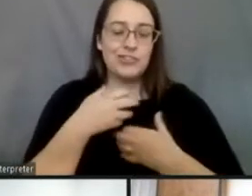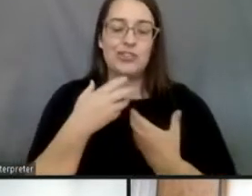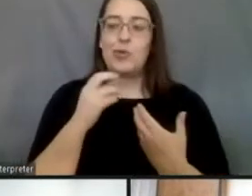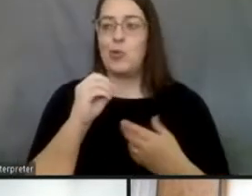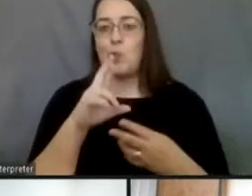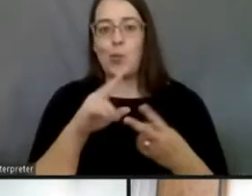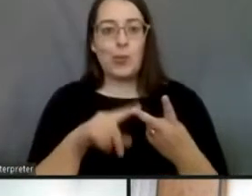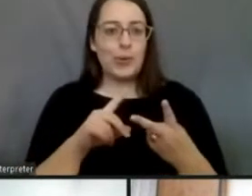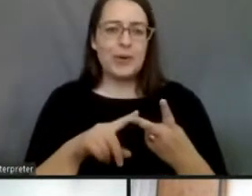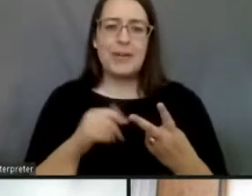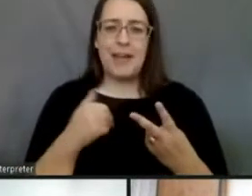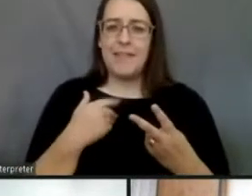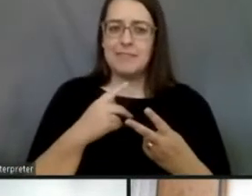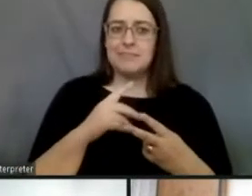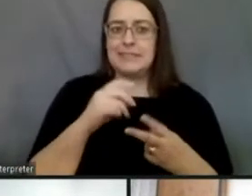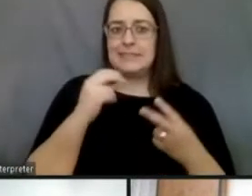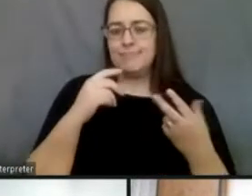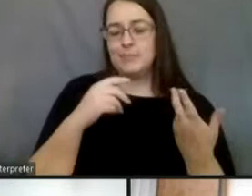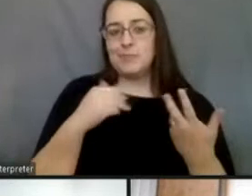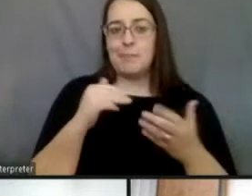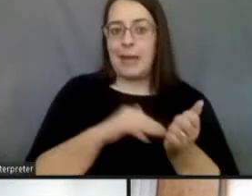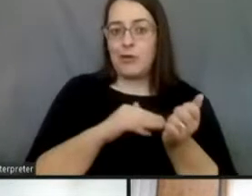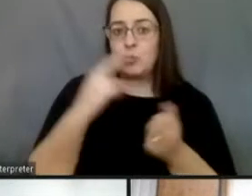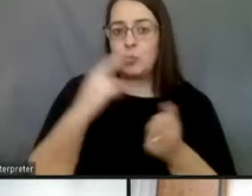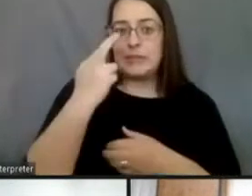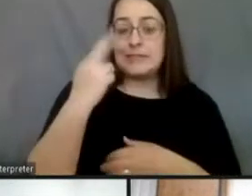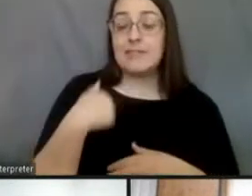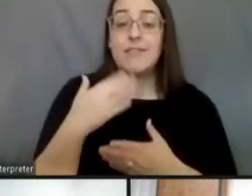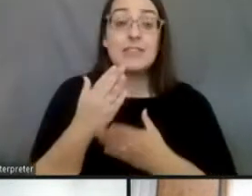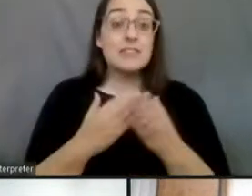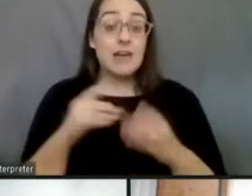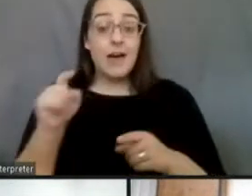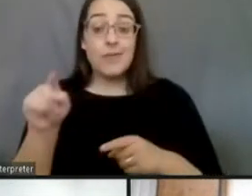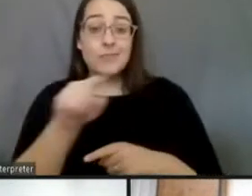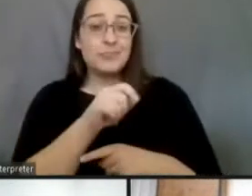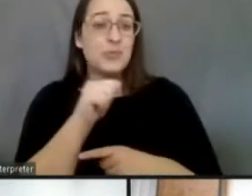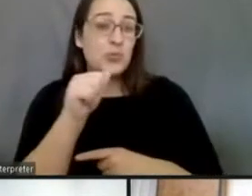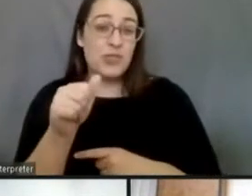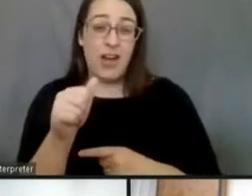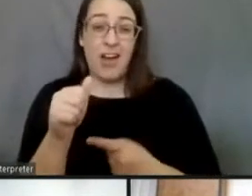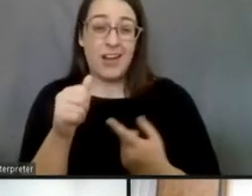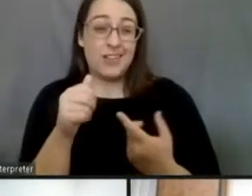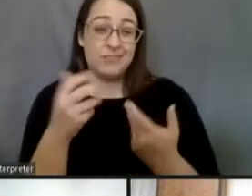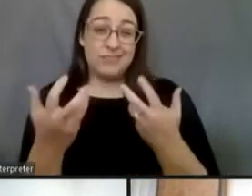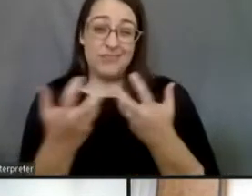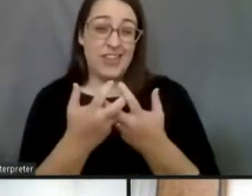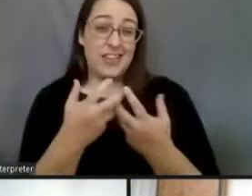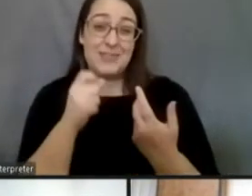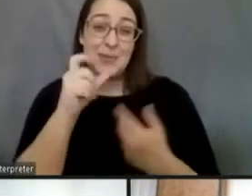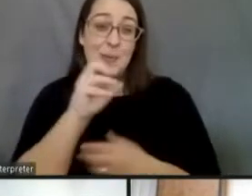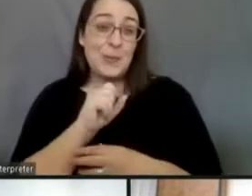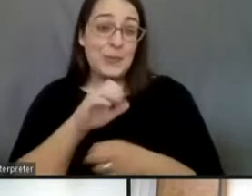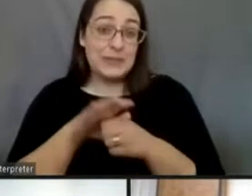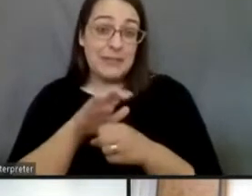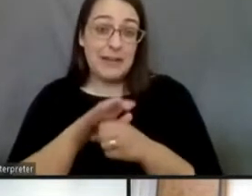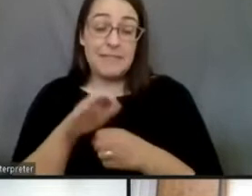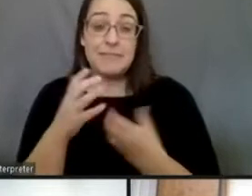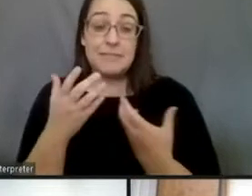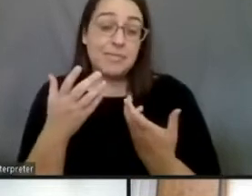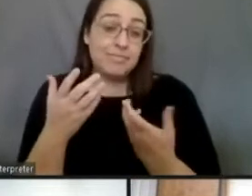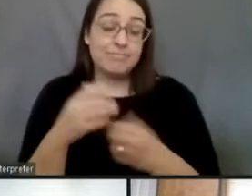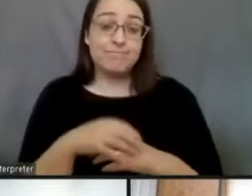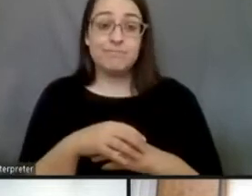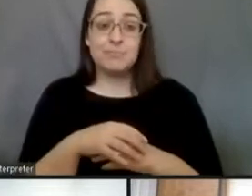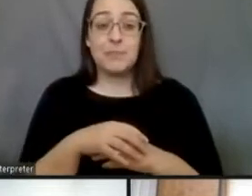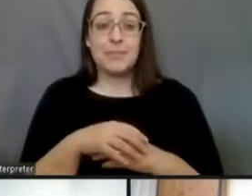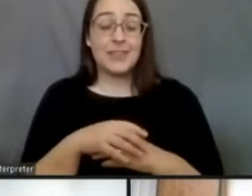are legitimate reasons. There's going to be individuals that do not qualify under the EUA. And I would say that obviously one category are